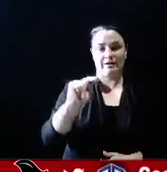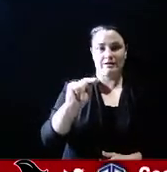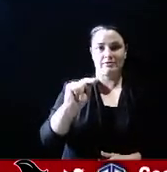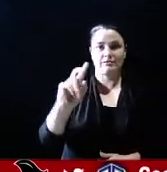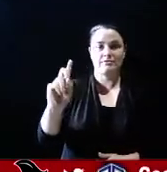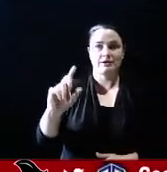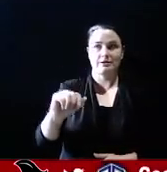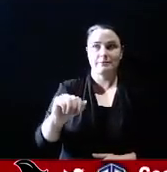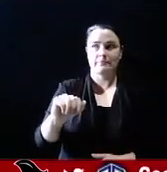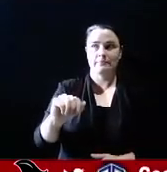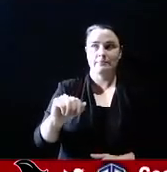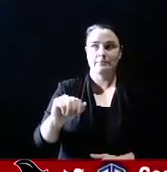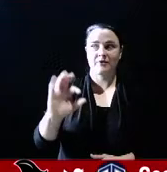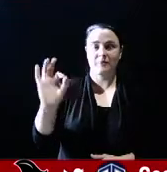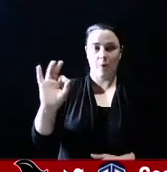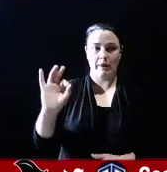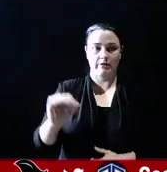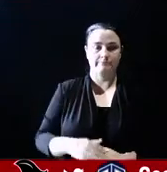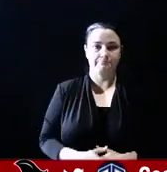D'Antoni Foley.